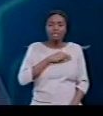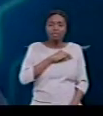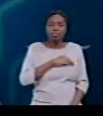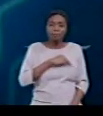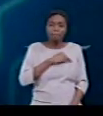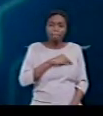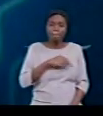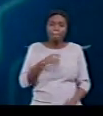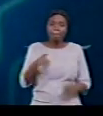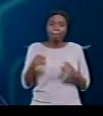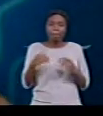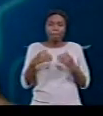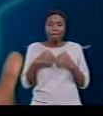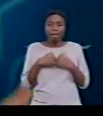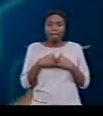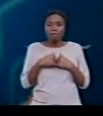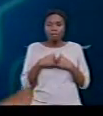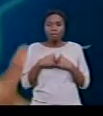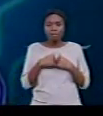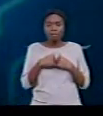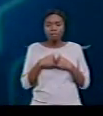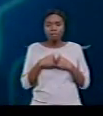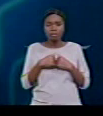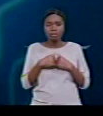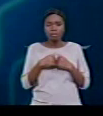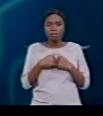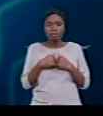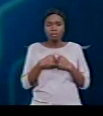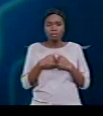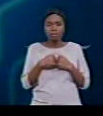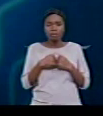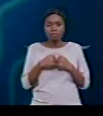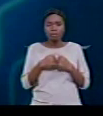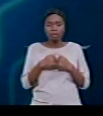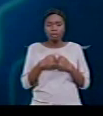as is touching lives, being all the believers,